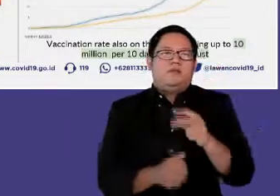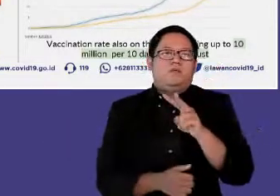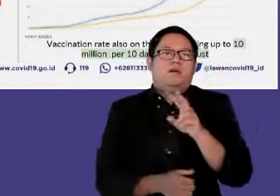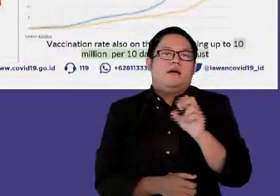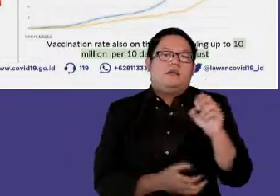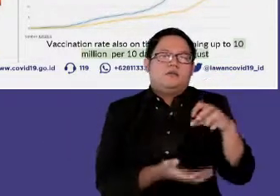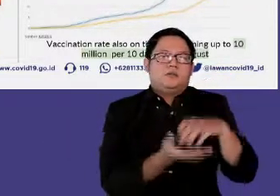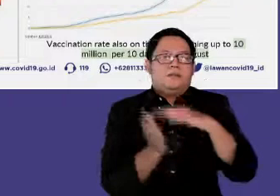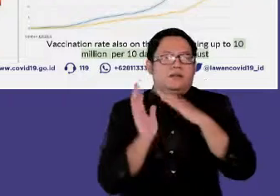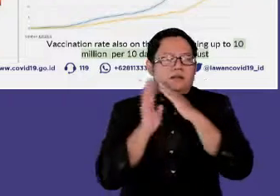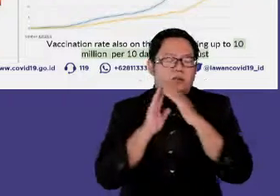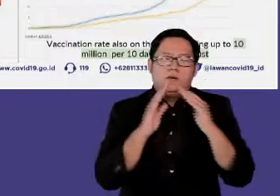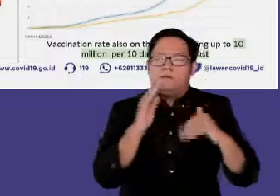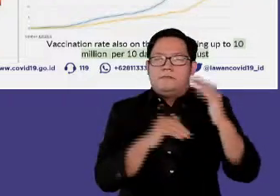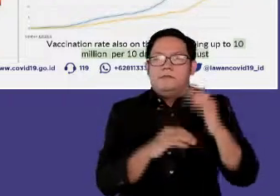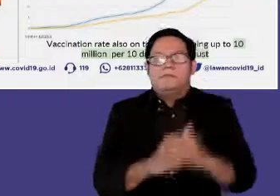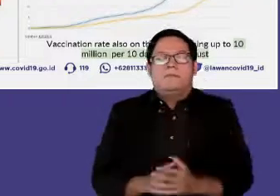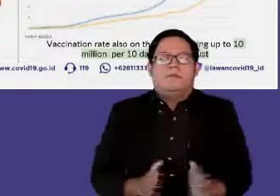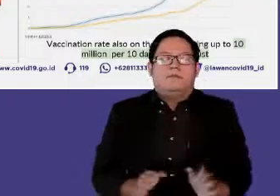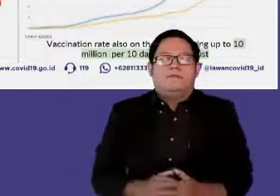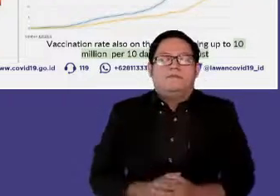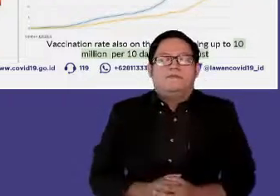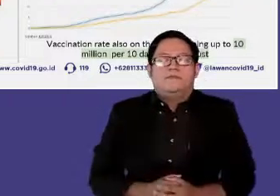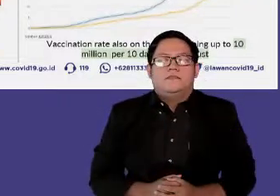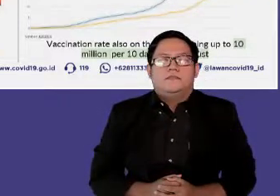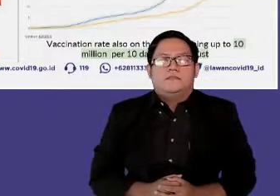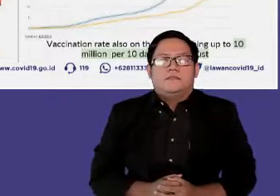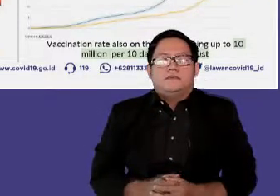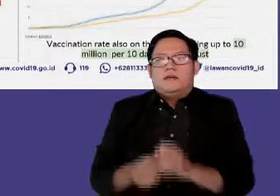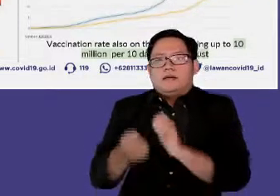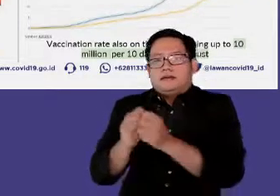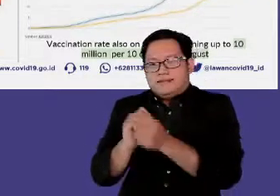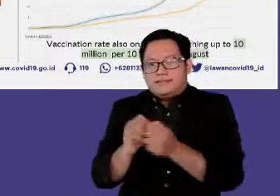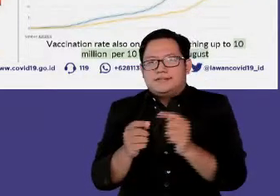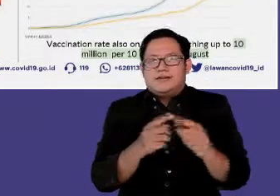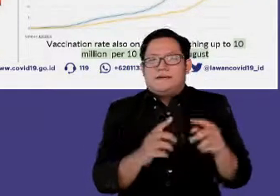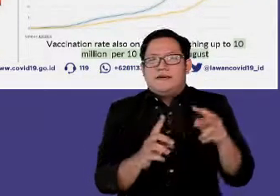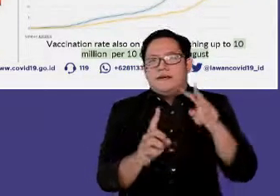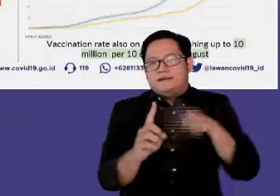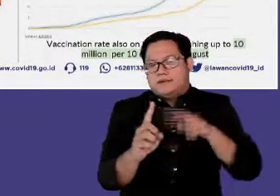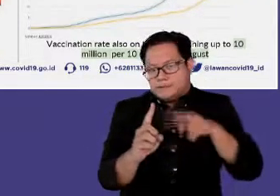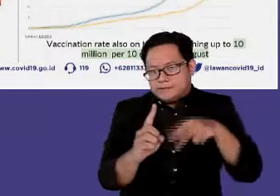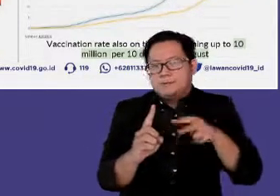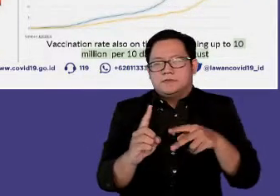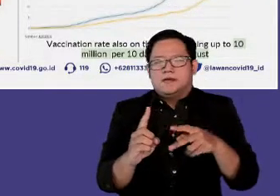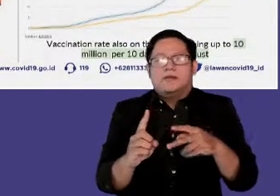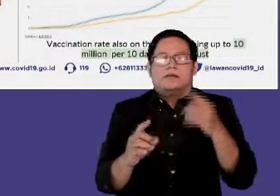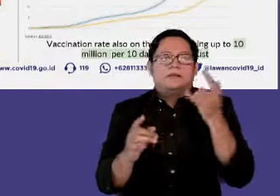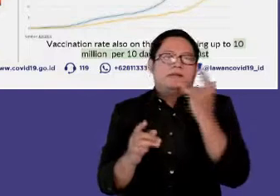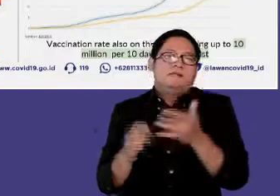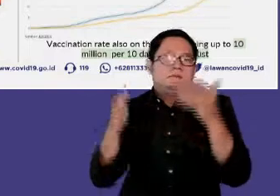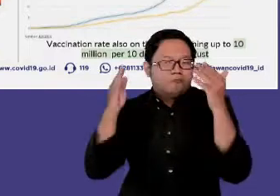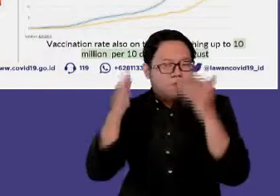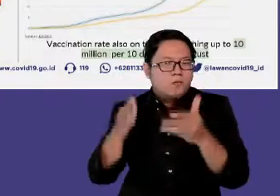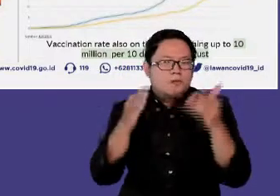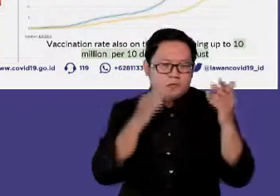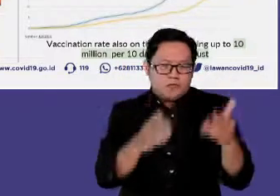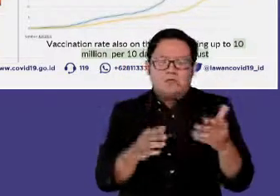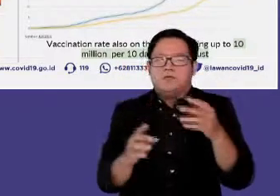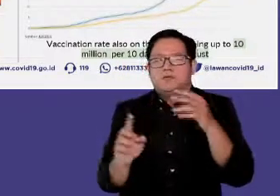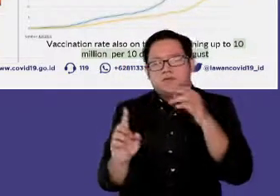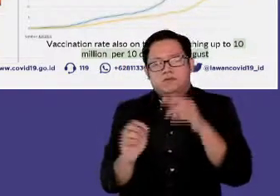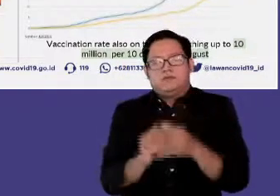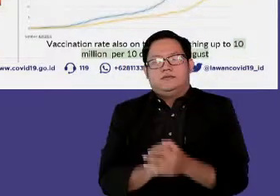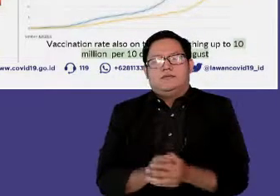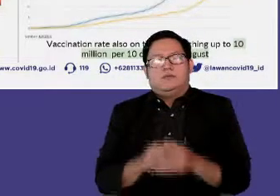Indonesia. Testing and tracing were also main focus. Testing continues to be increased.